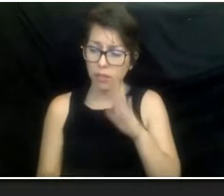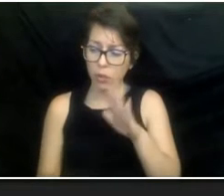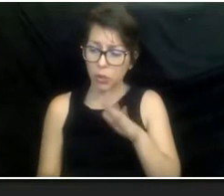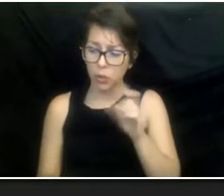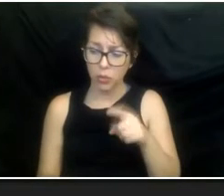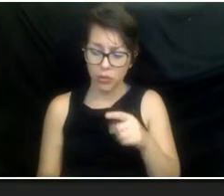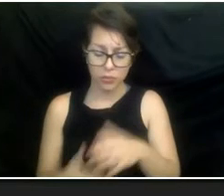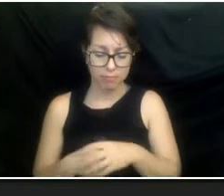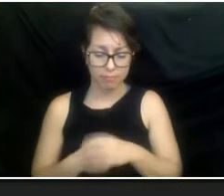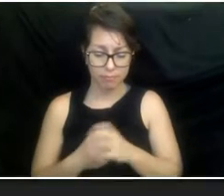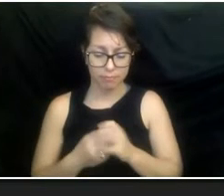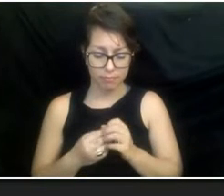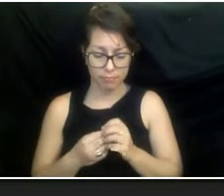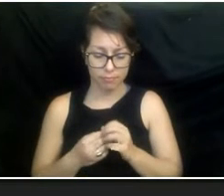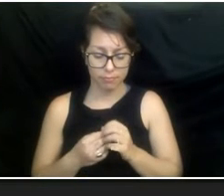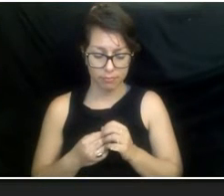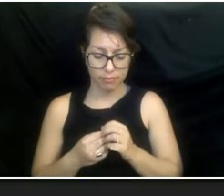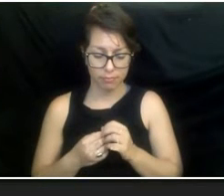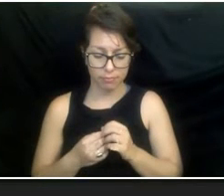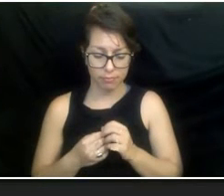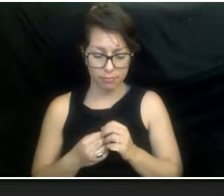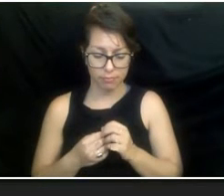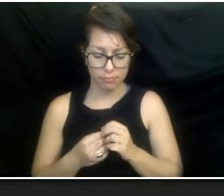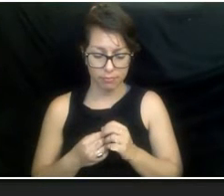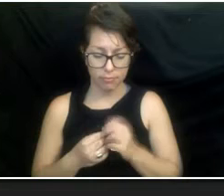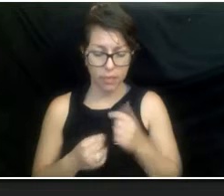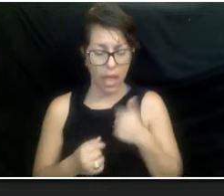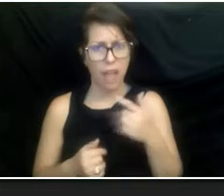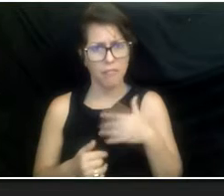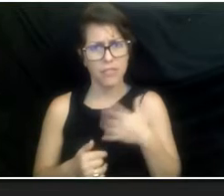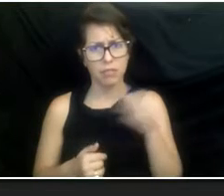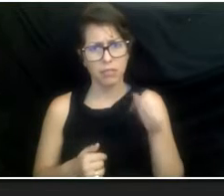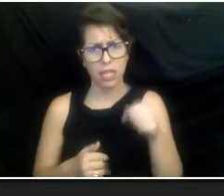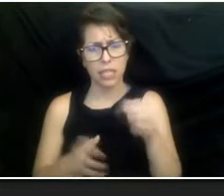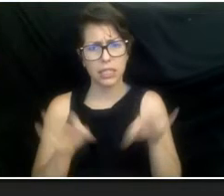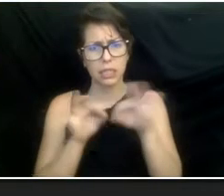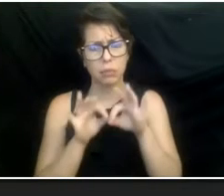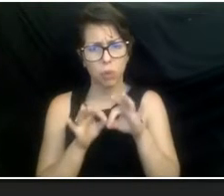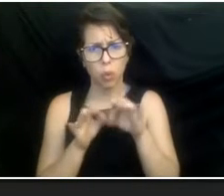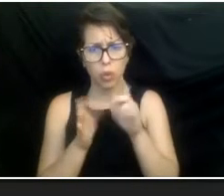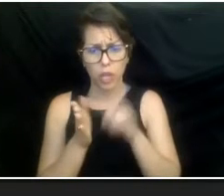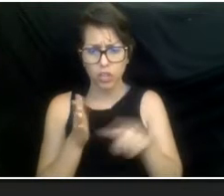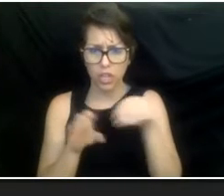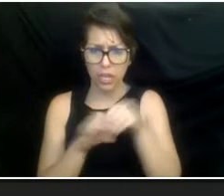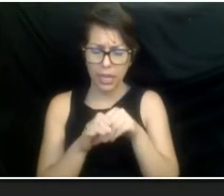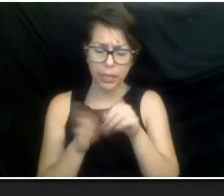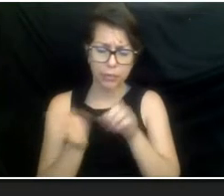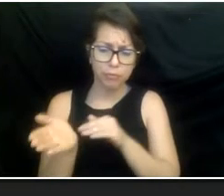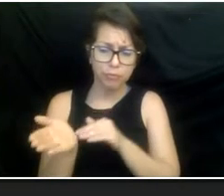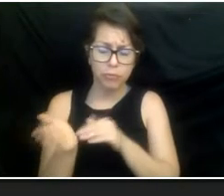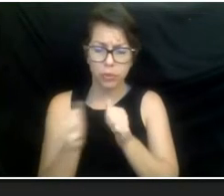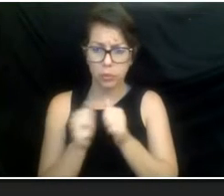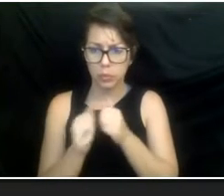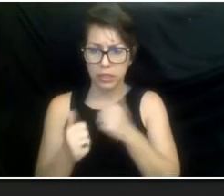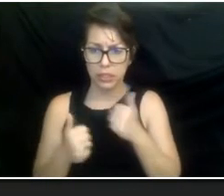in situation so um I would not suggest to voluntarily go and do a check-in with someone because that might put